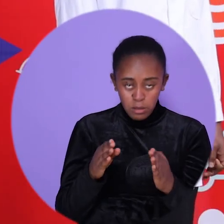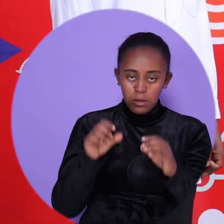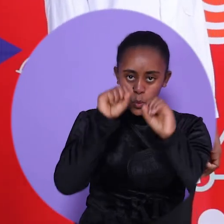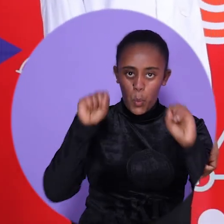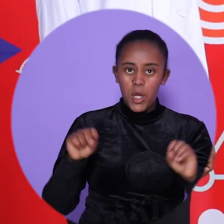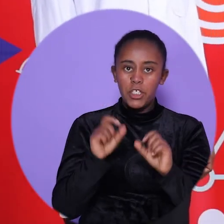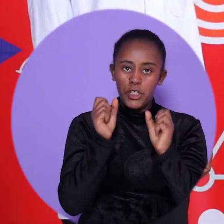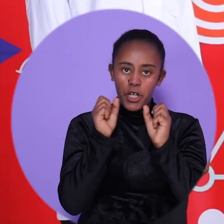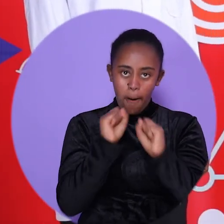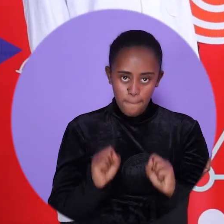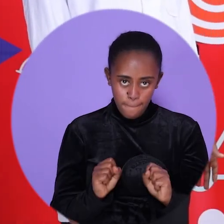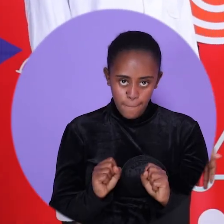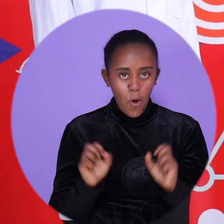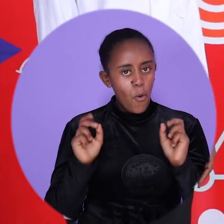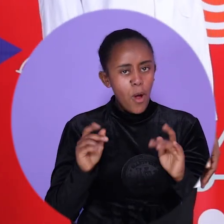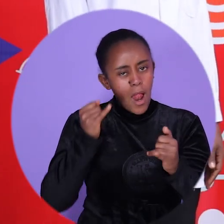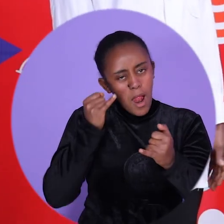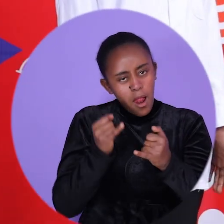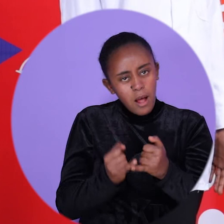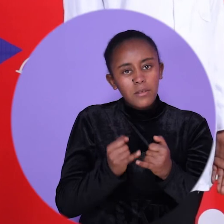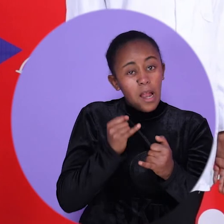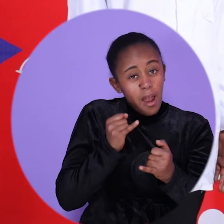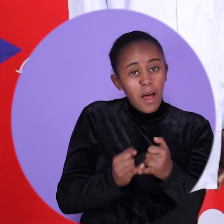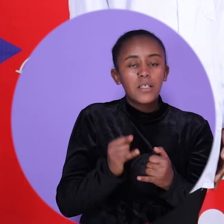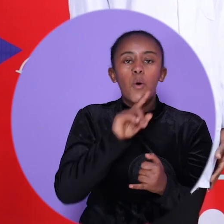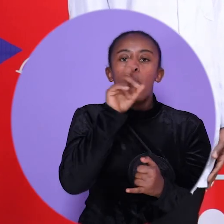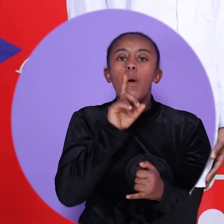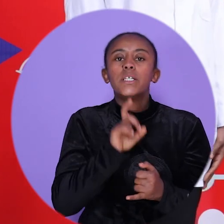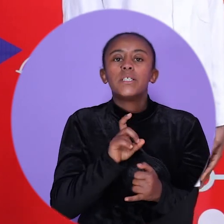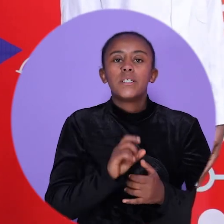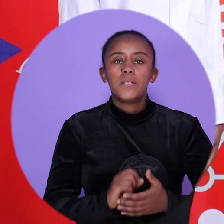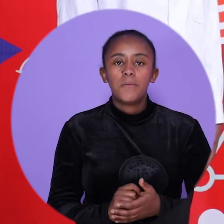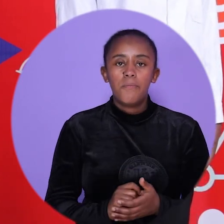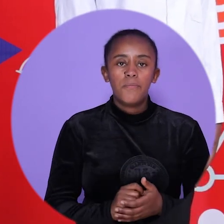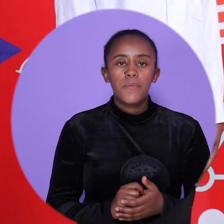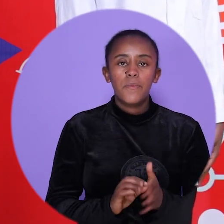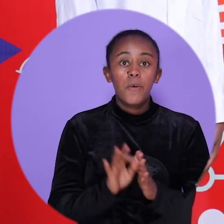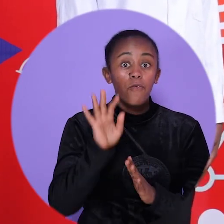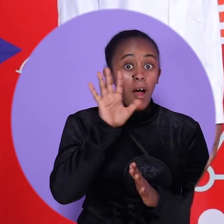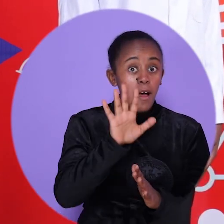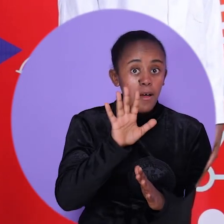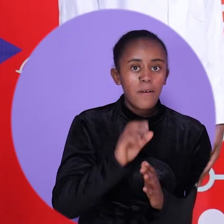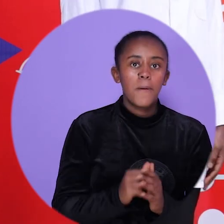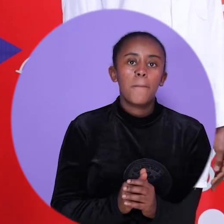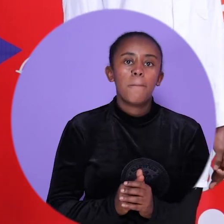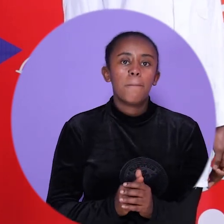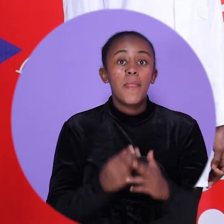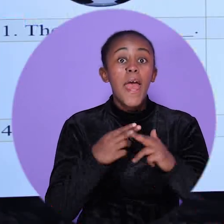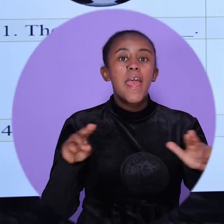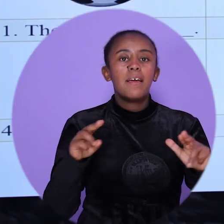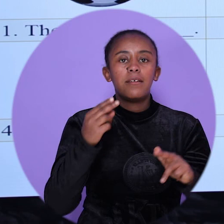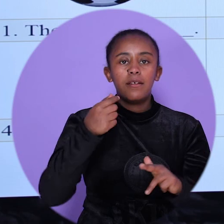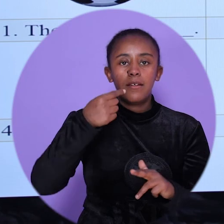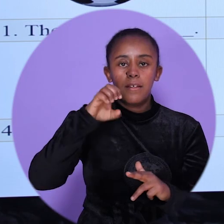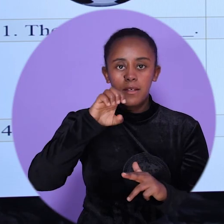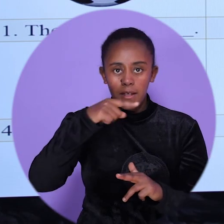shape. Okay, let us go to the last question. The last question, it says, number five, the egg is dash.